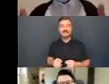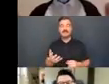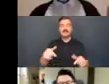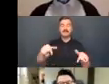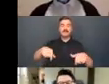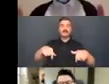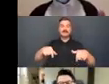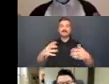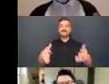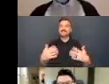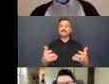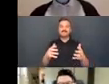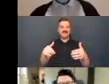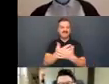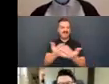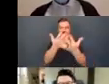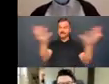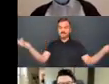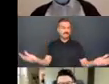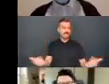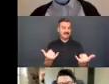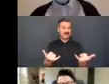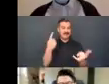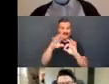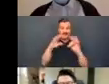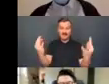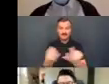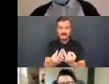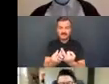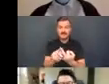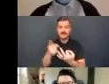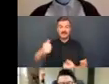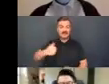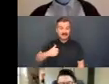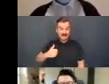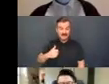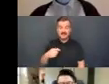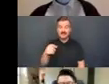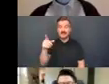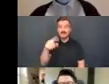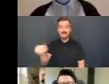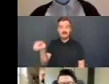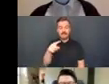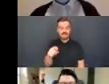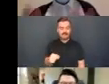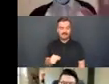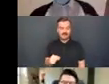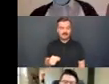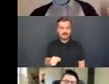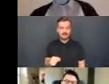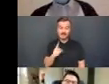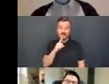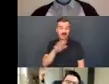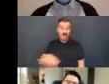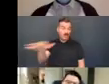whole situation for, for families in Canada, um, um, in, across the